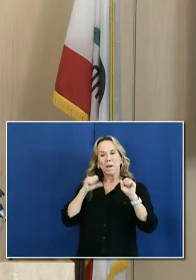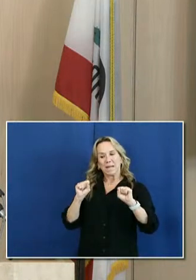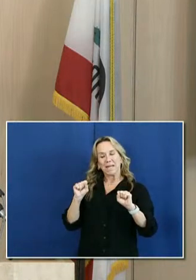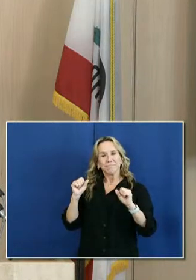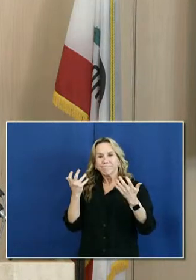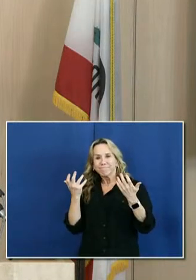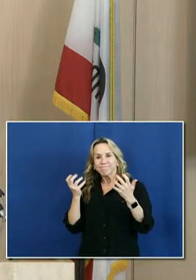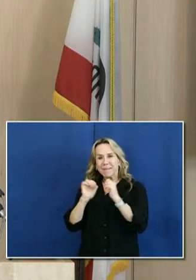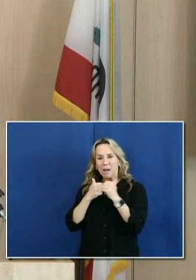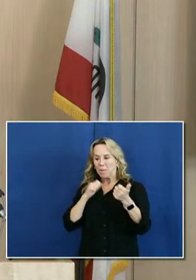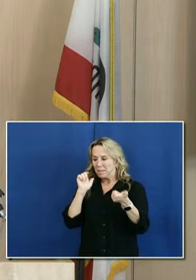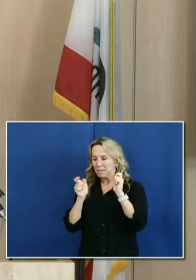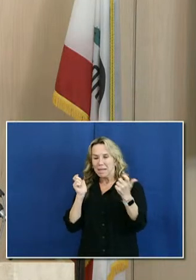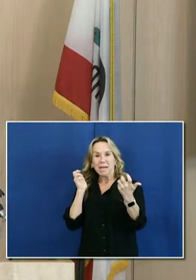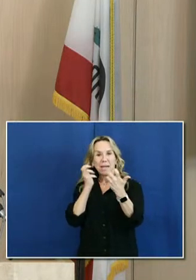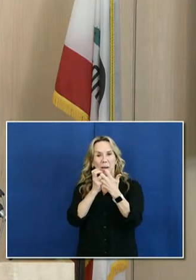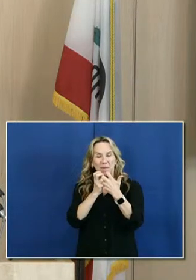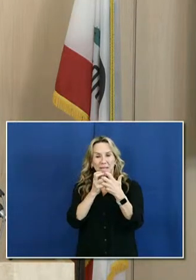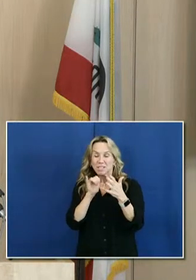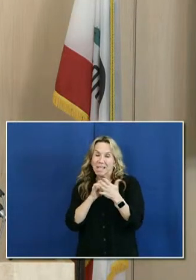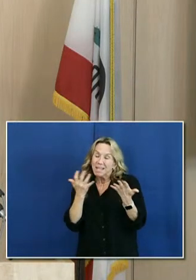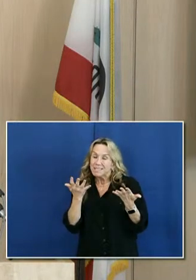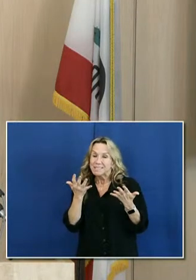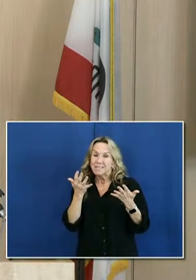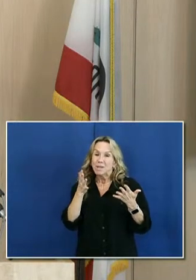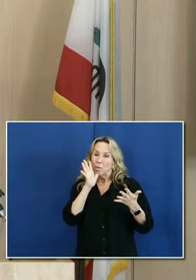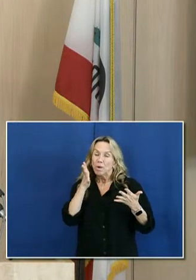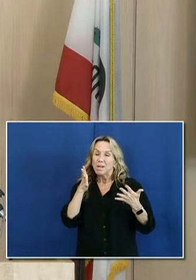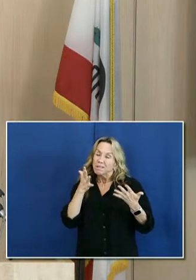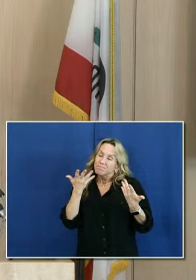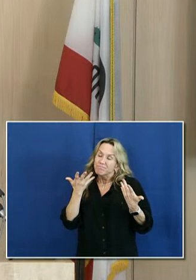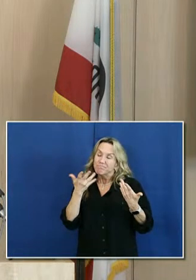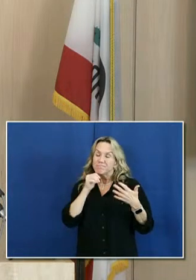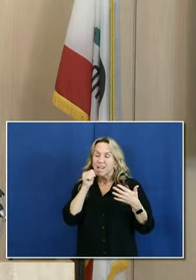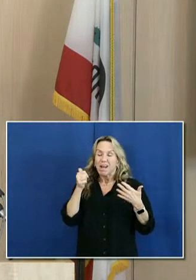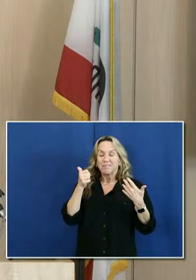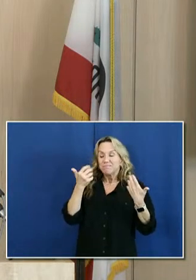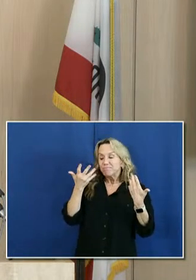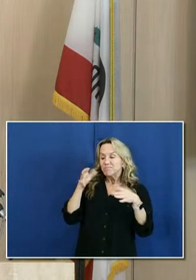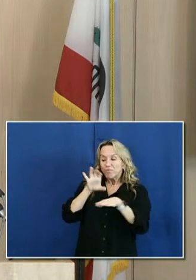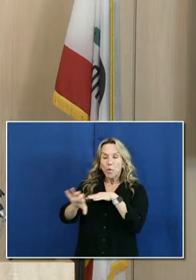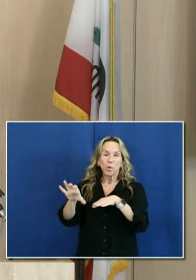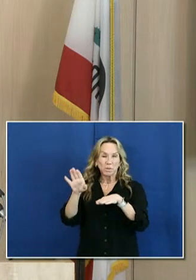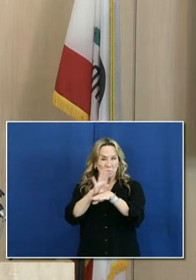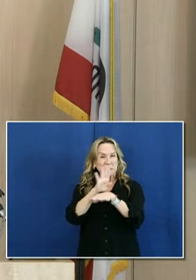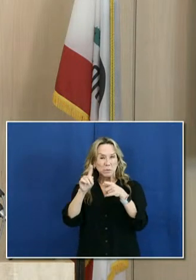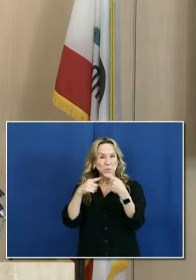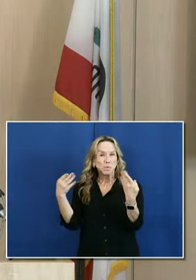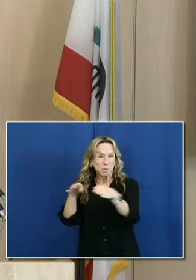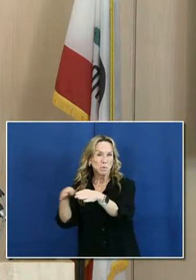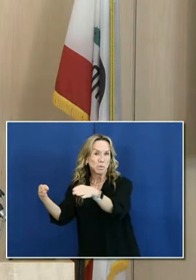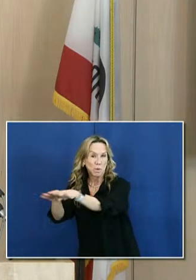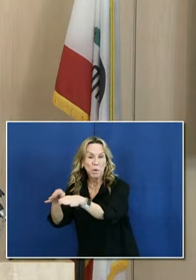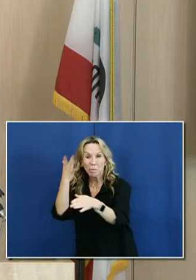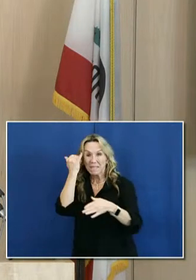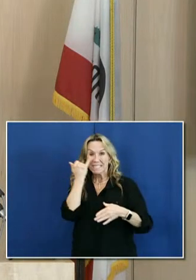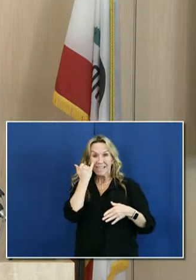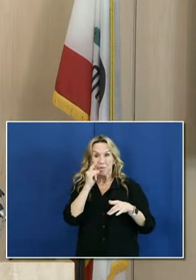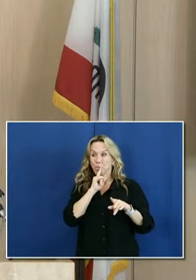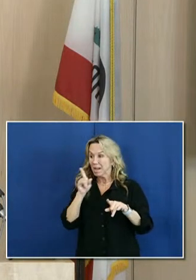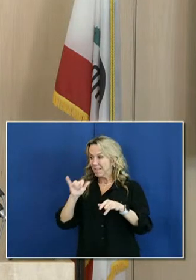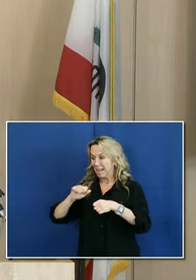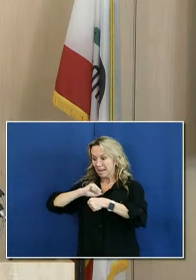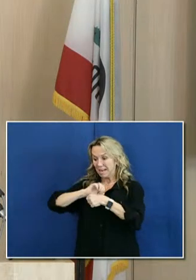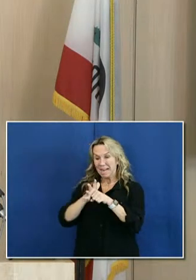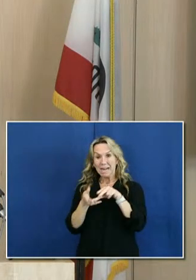having to close simply because there are a number of outbreaks that have nothing to do with business operations.